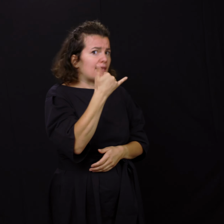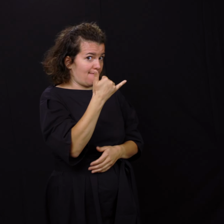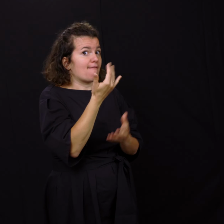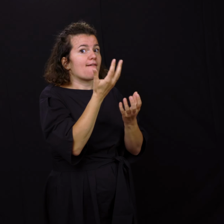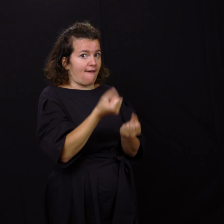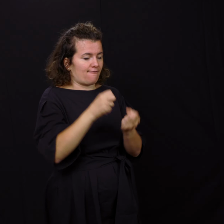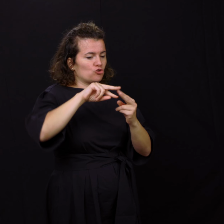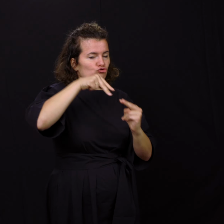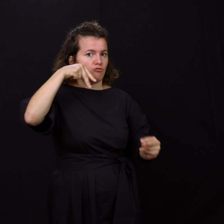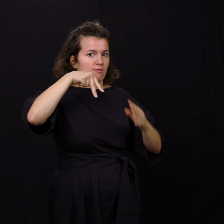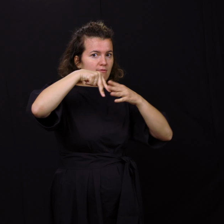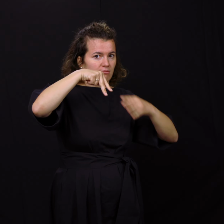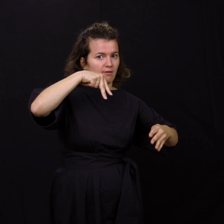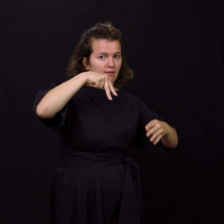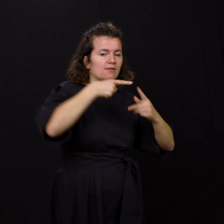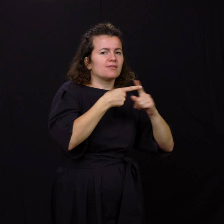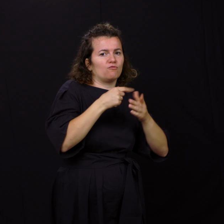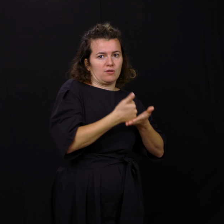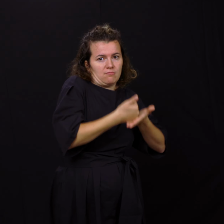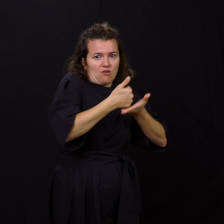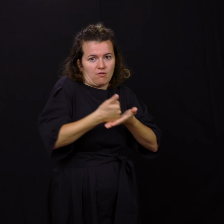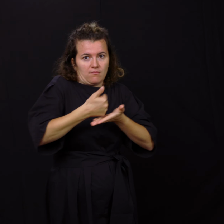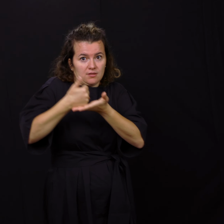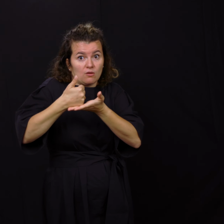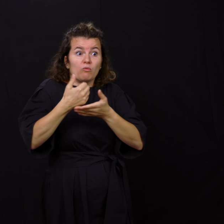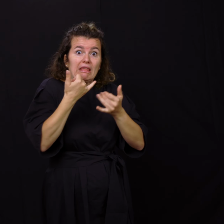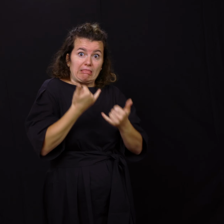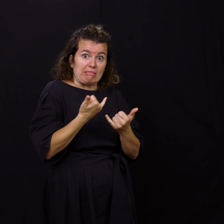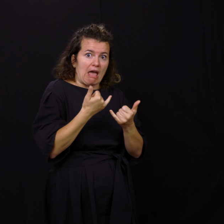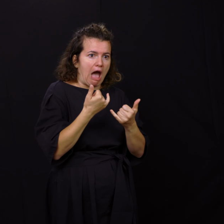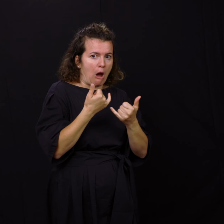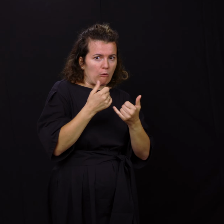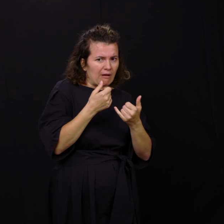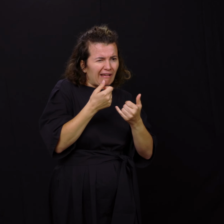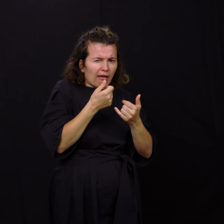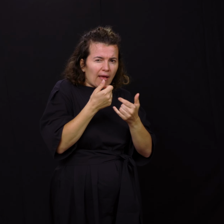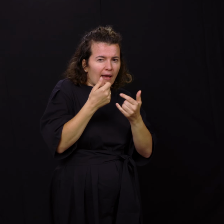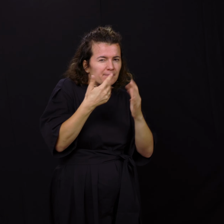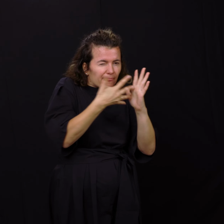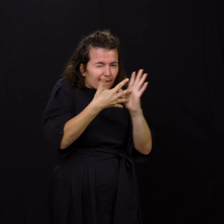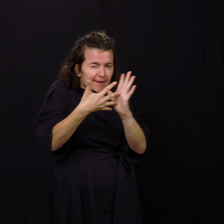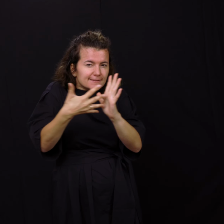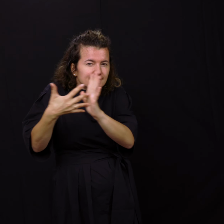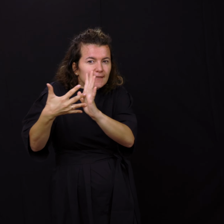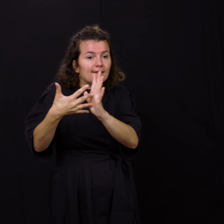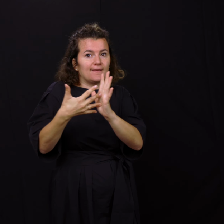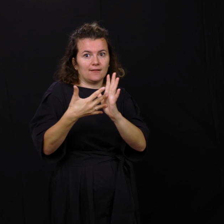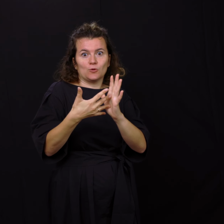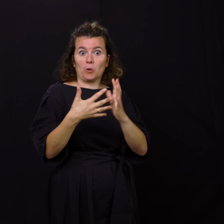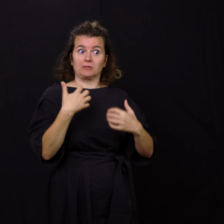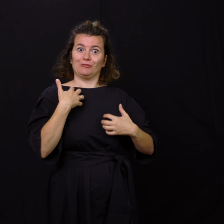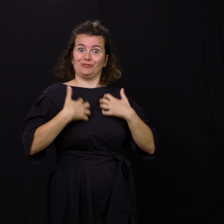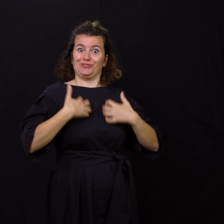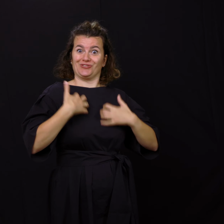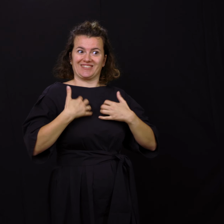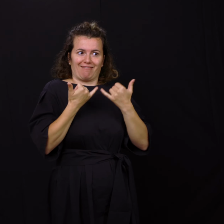therapies currently being developed and also tested in humans. So it's a really exciting time to work in as